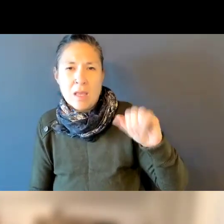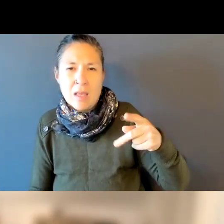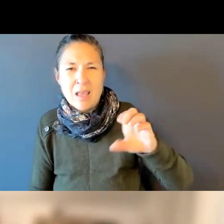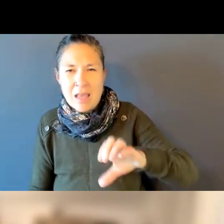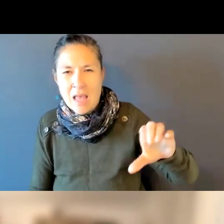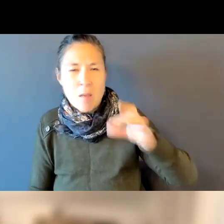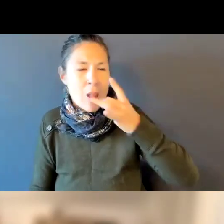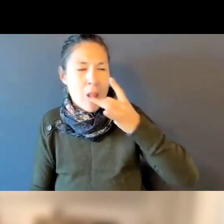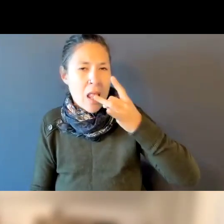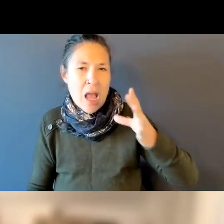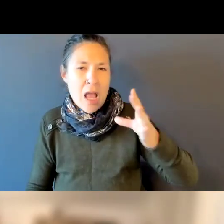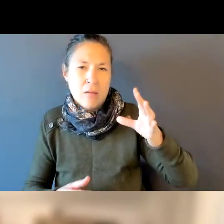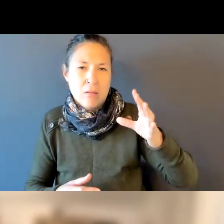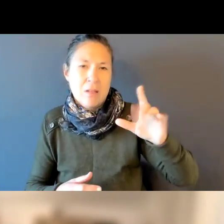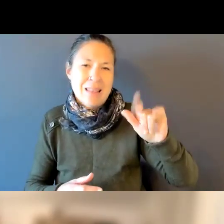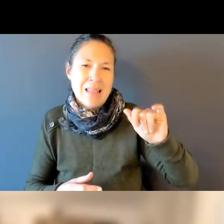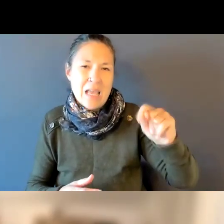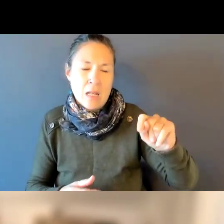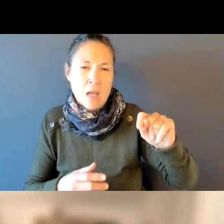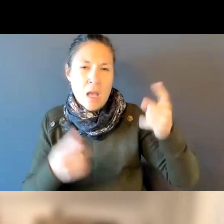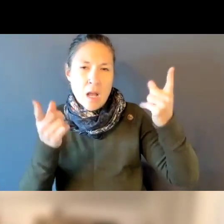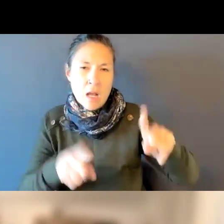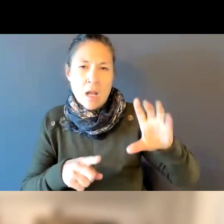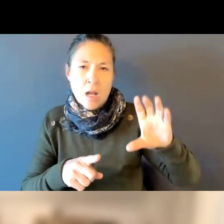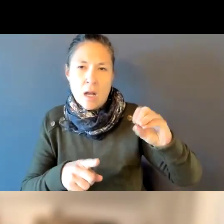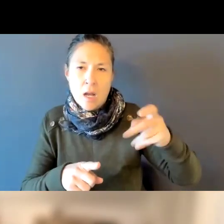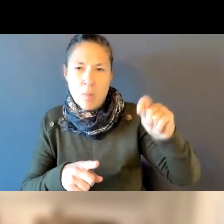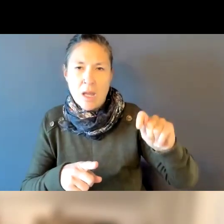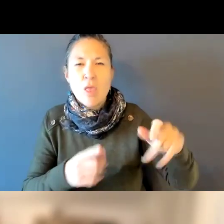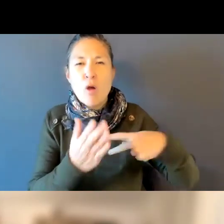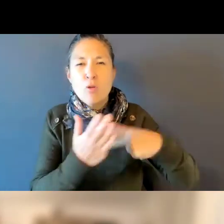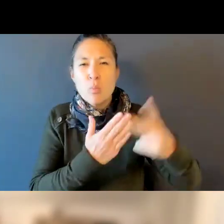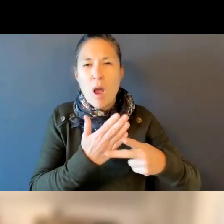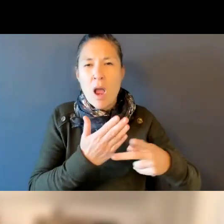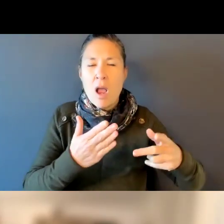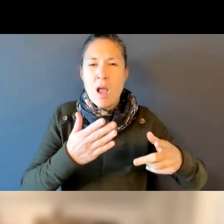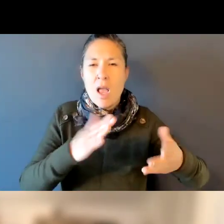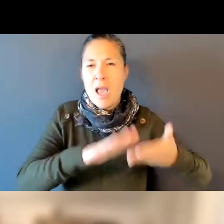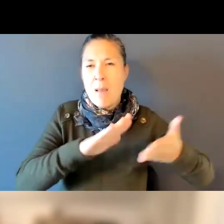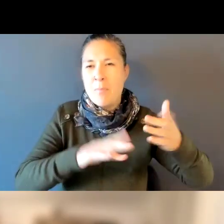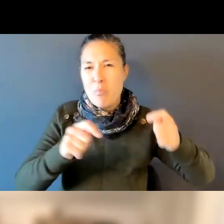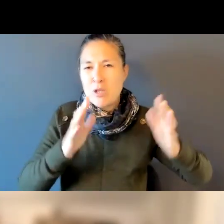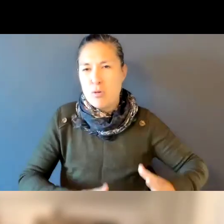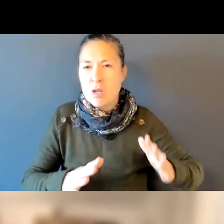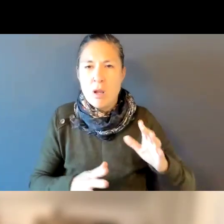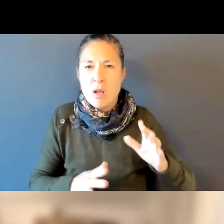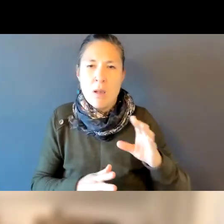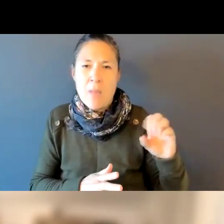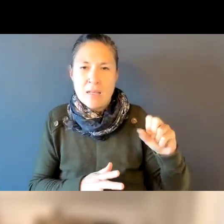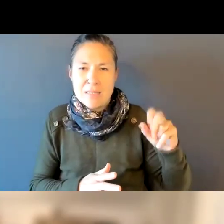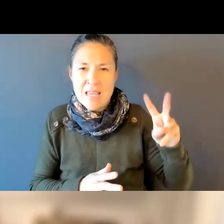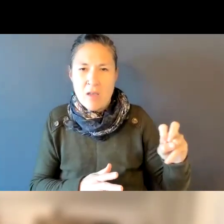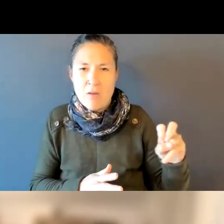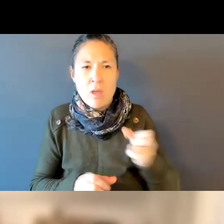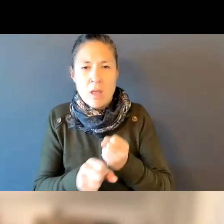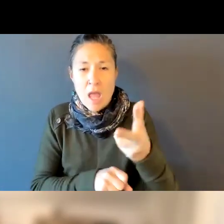call those entities the program administrators of Mass Save. And every 3 years, those program